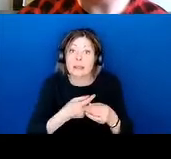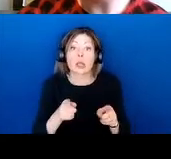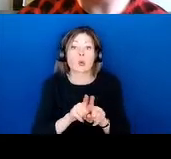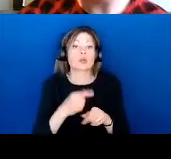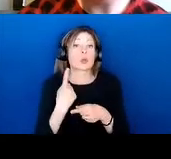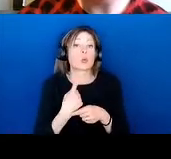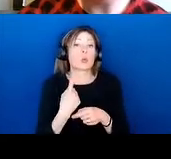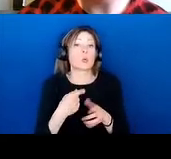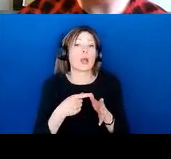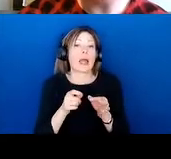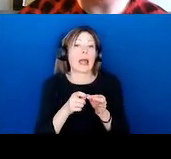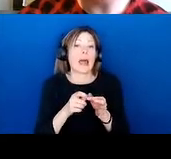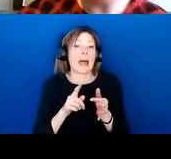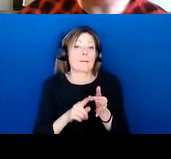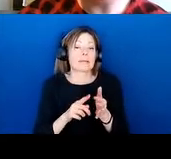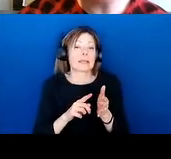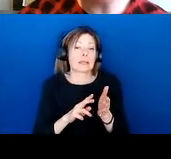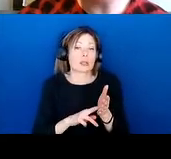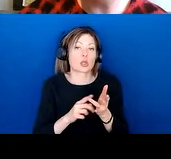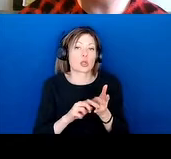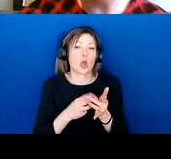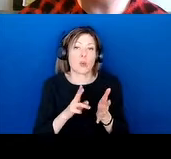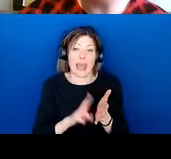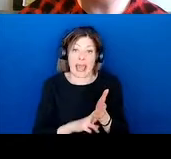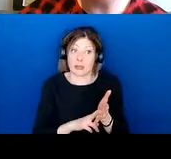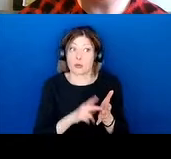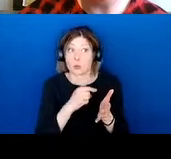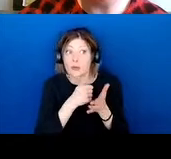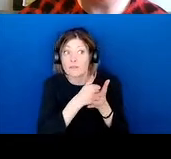plant advisor to Louis XV and XVI.